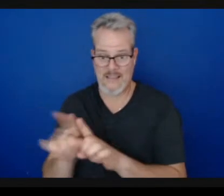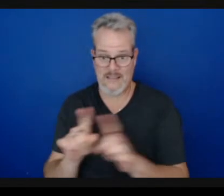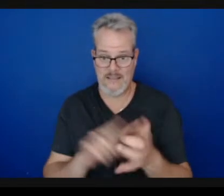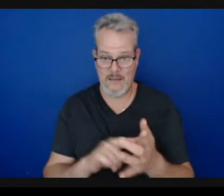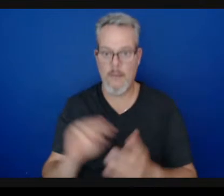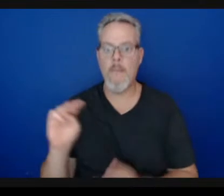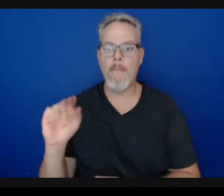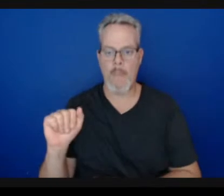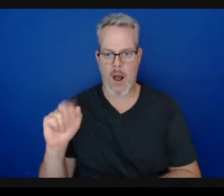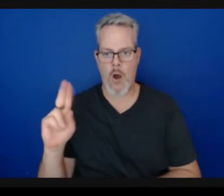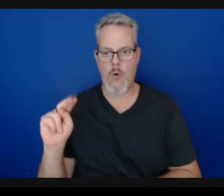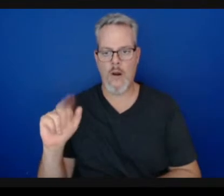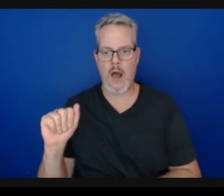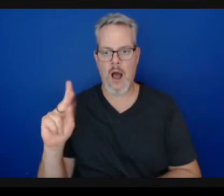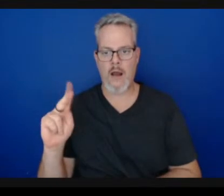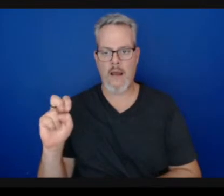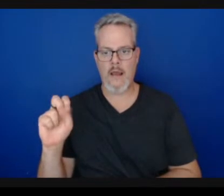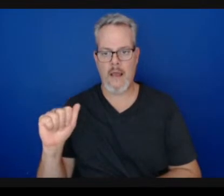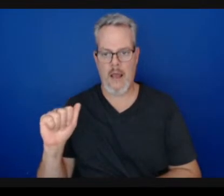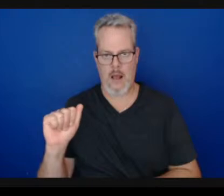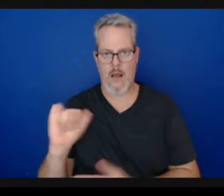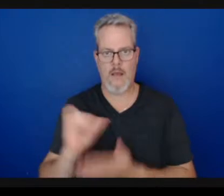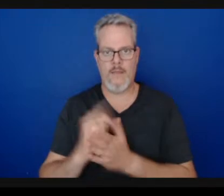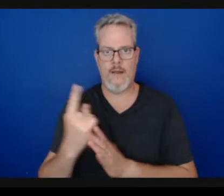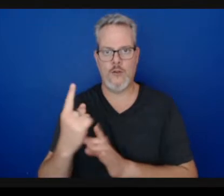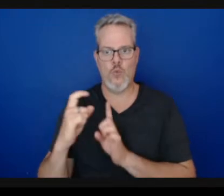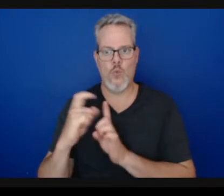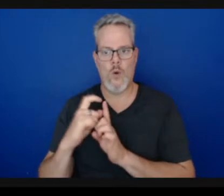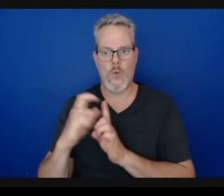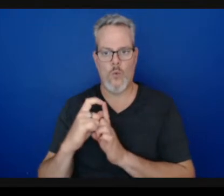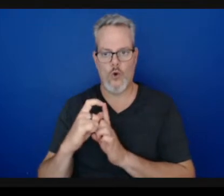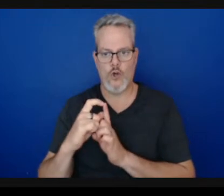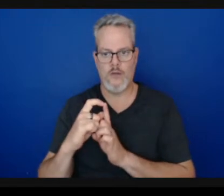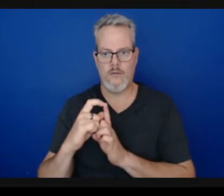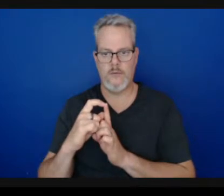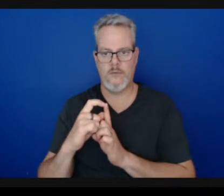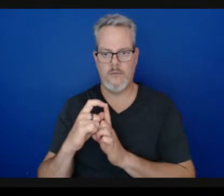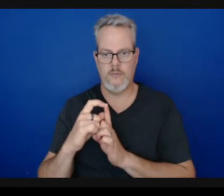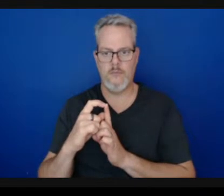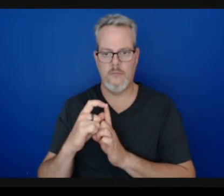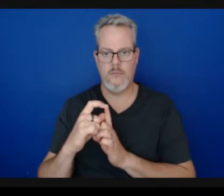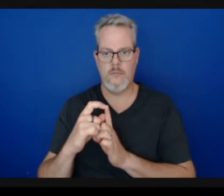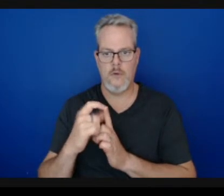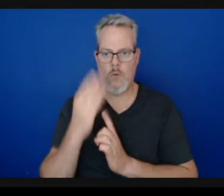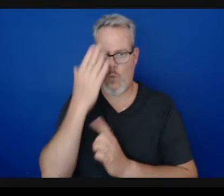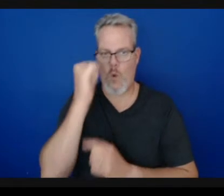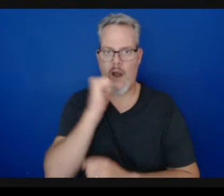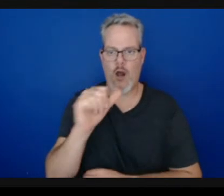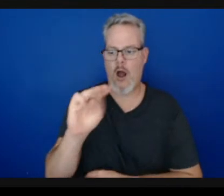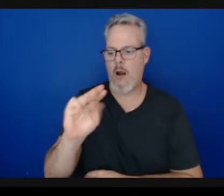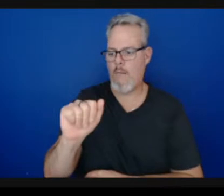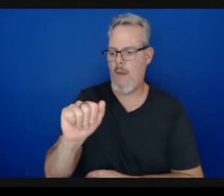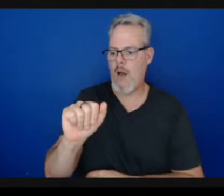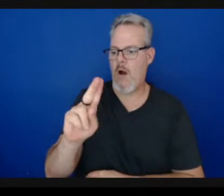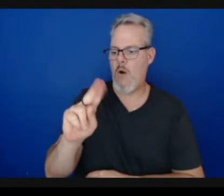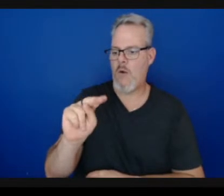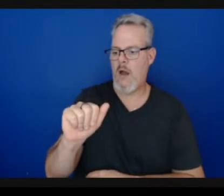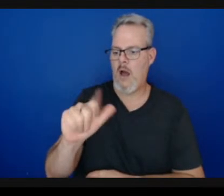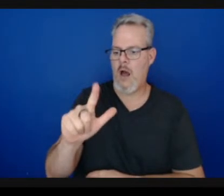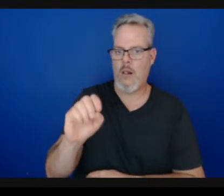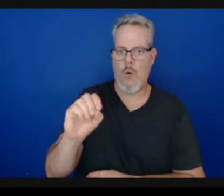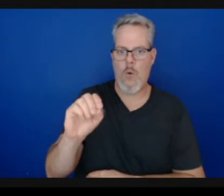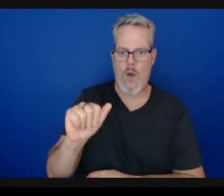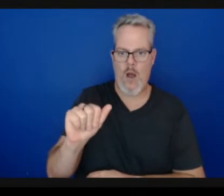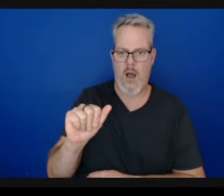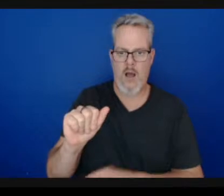well, which we saw during the protests time, then why not Mauna Loa? Right, it's right up the alley. It's just a matter